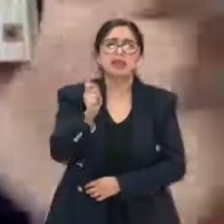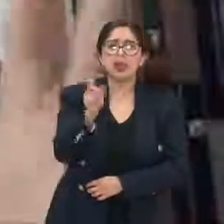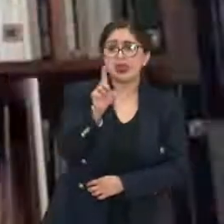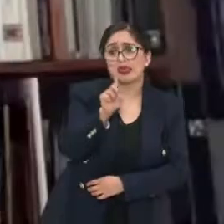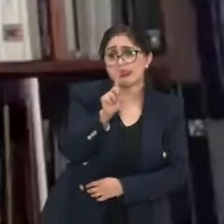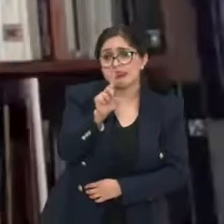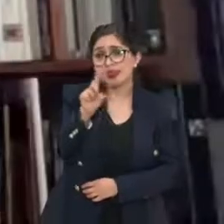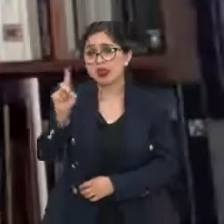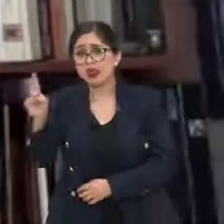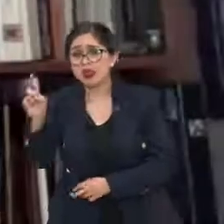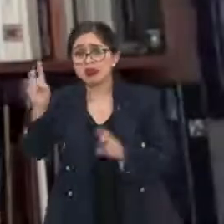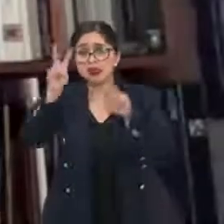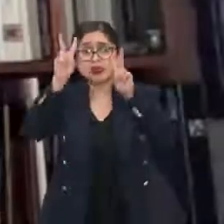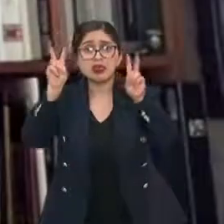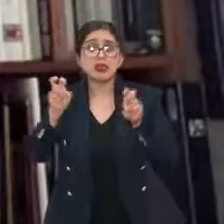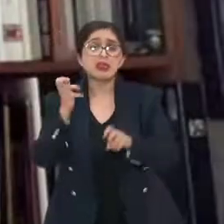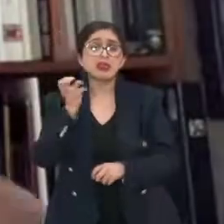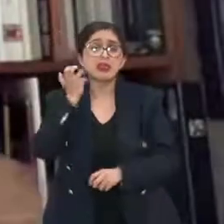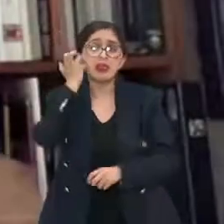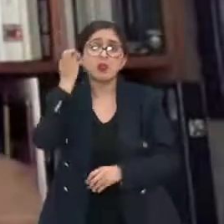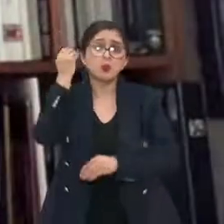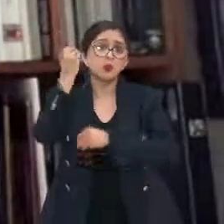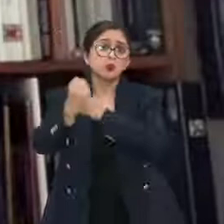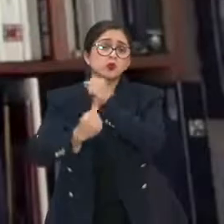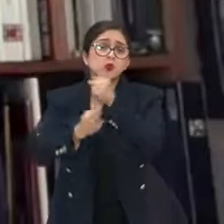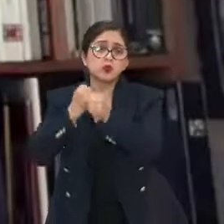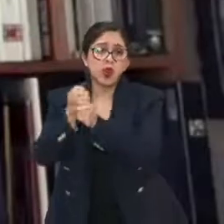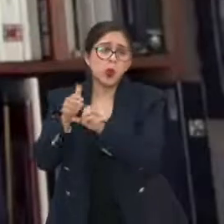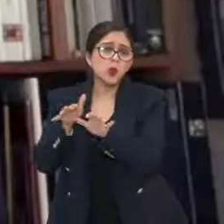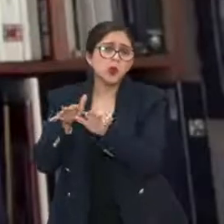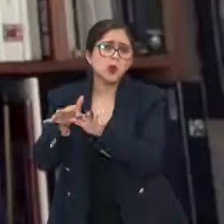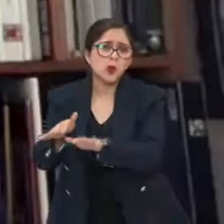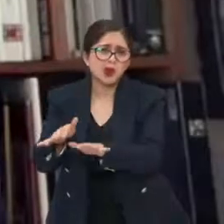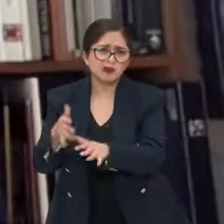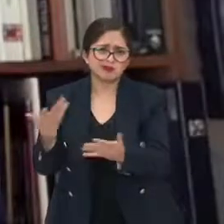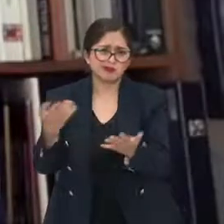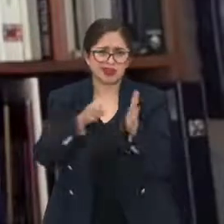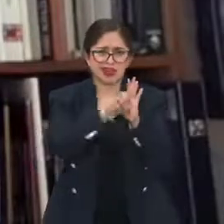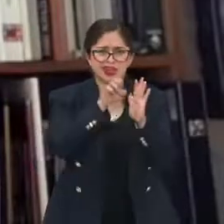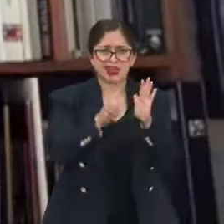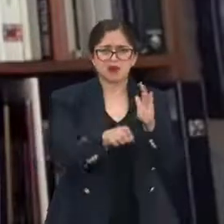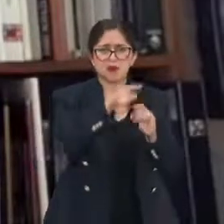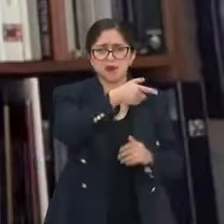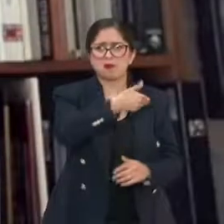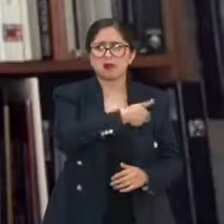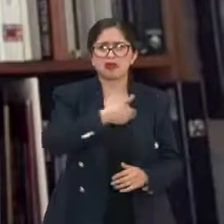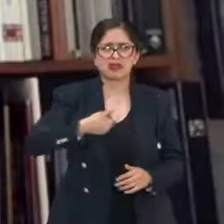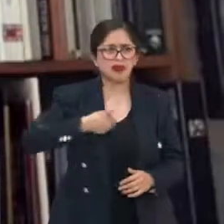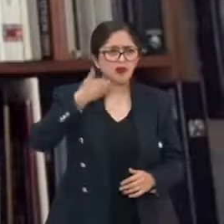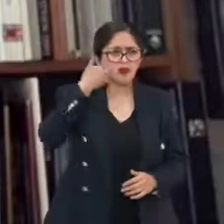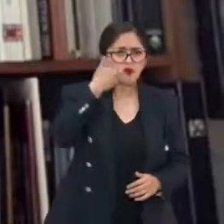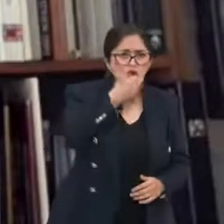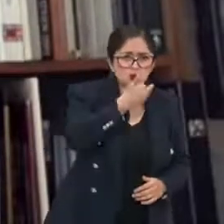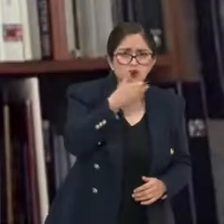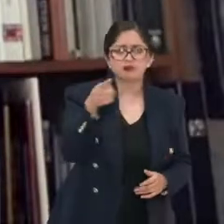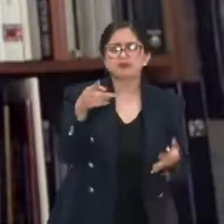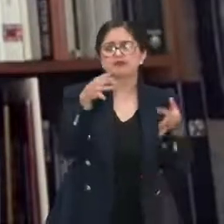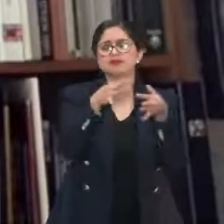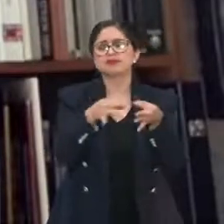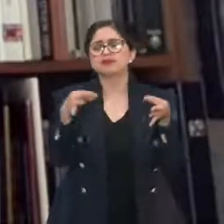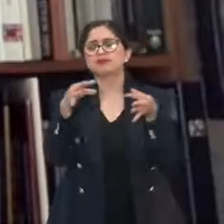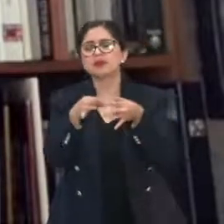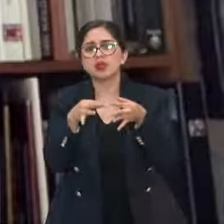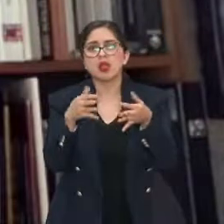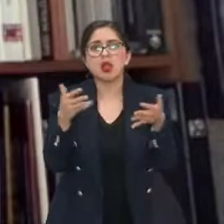discourse to say that the reactionary right wanted